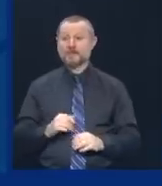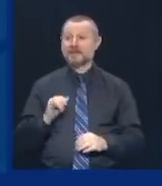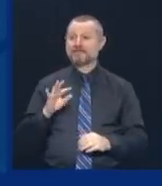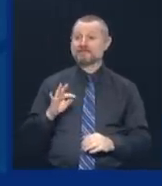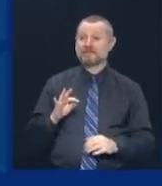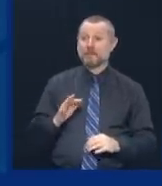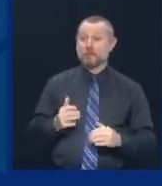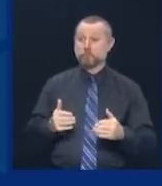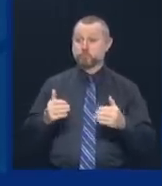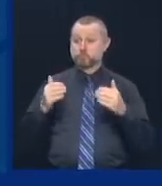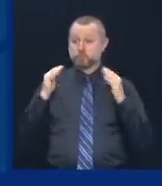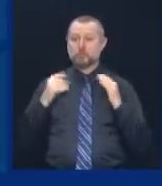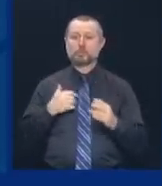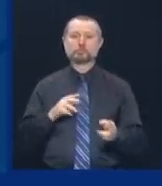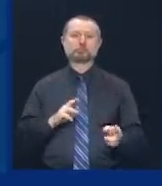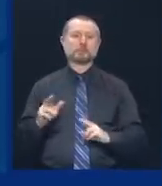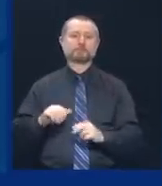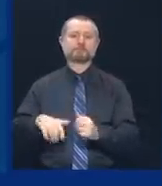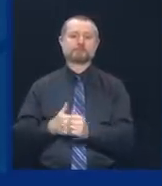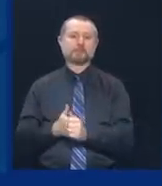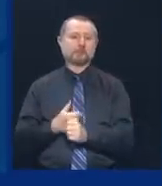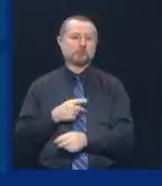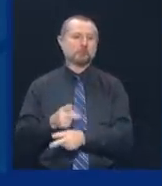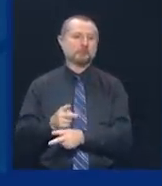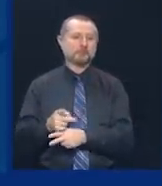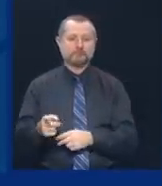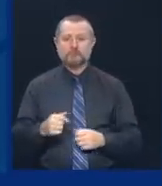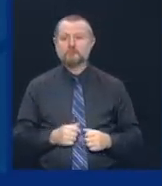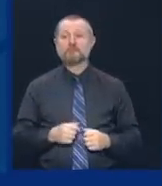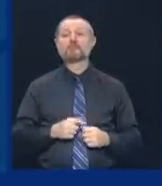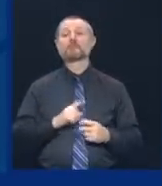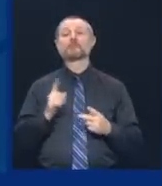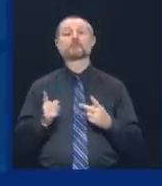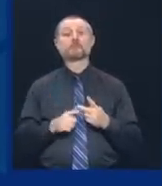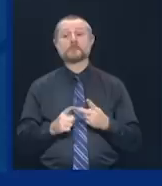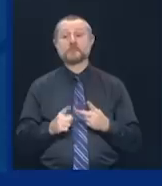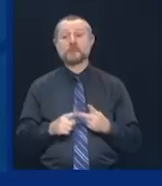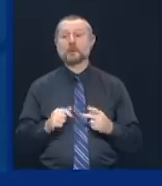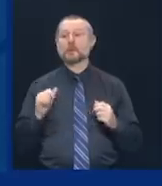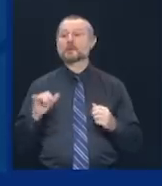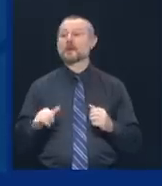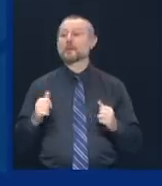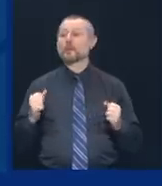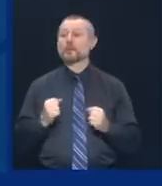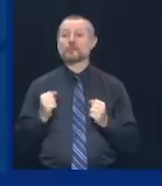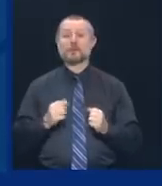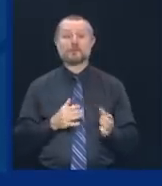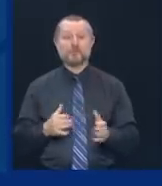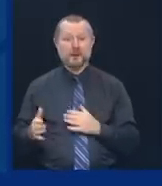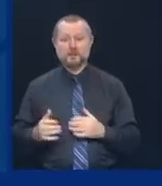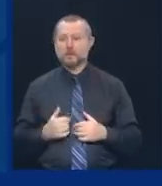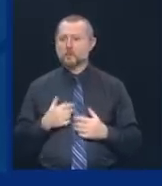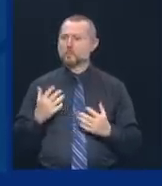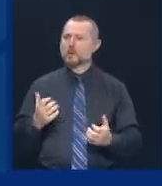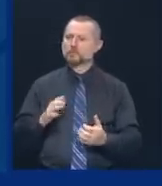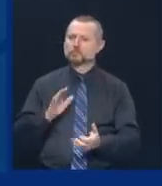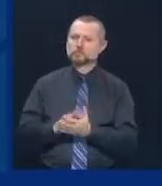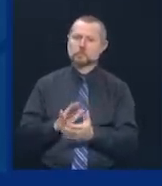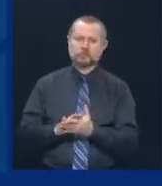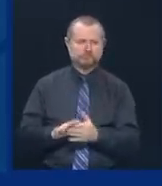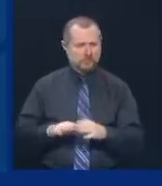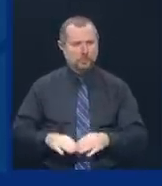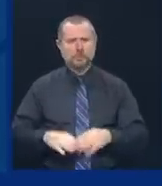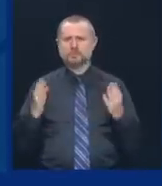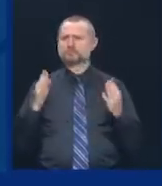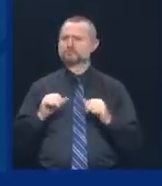hospitals. Second, in the preparation of the winter plan, we want schools open, K to